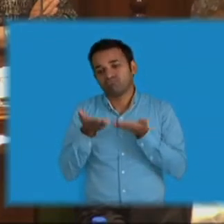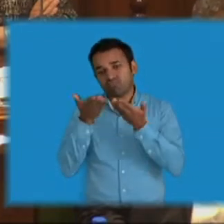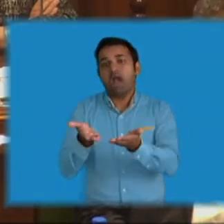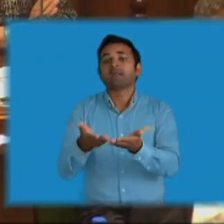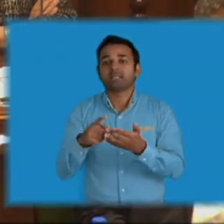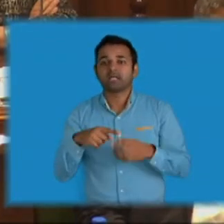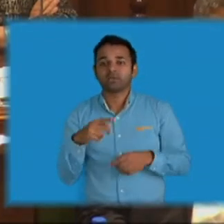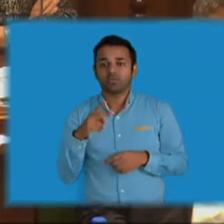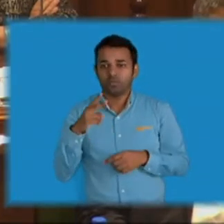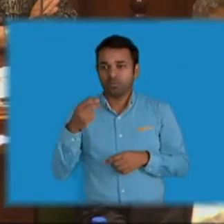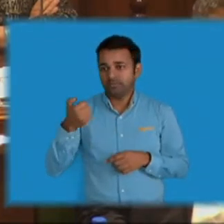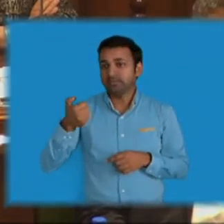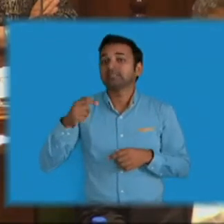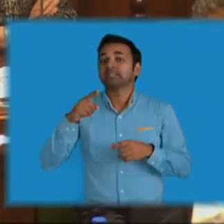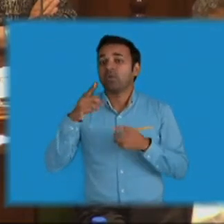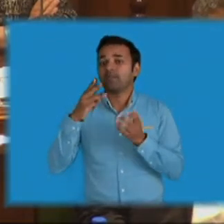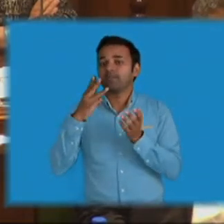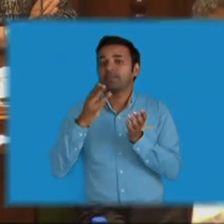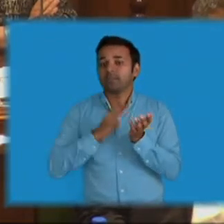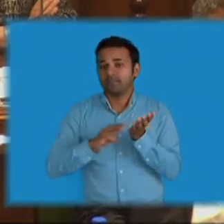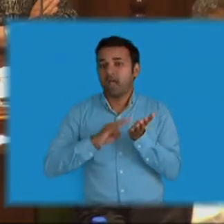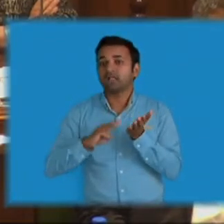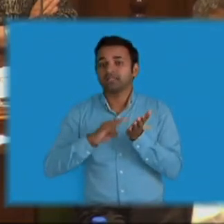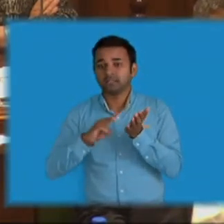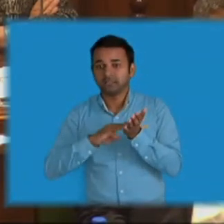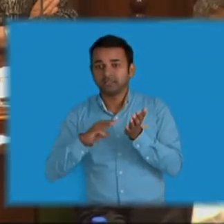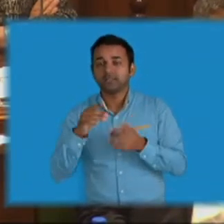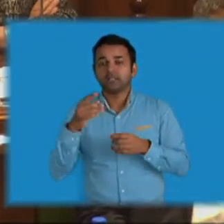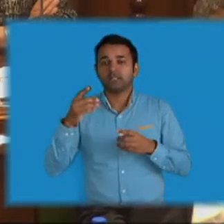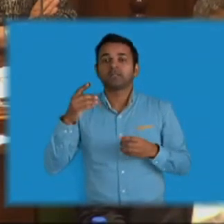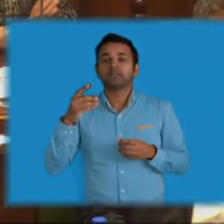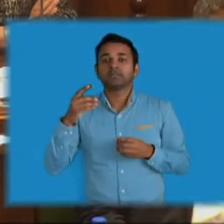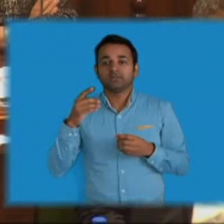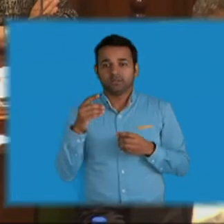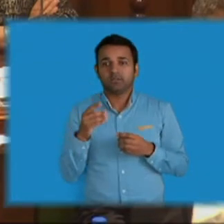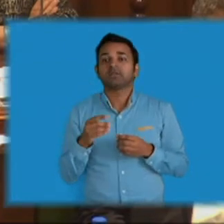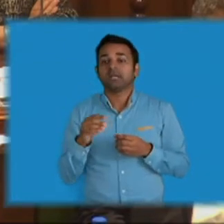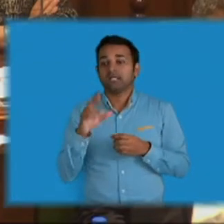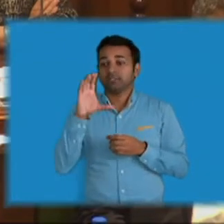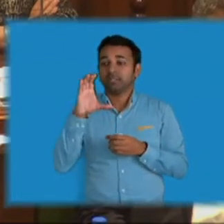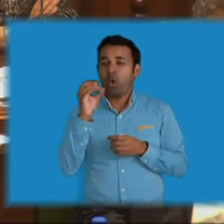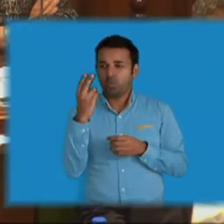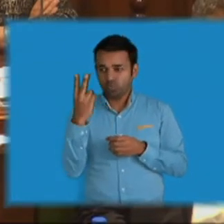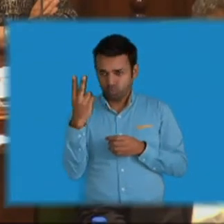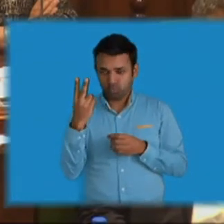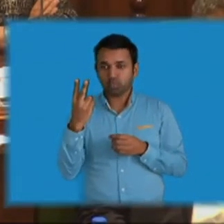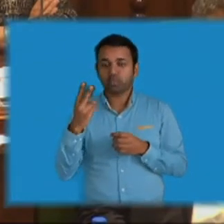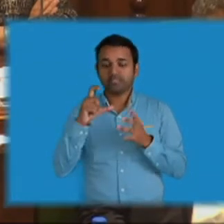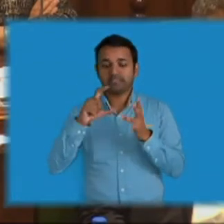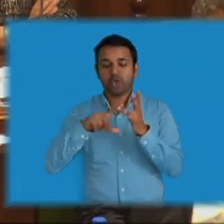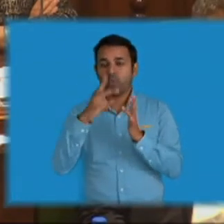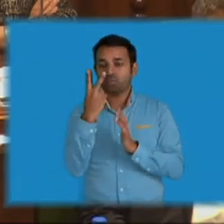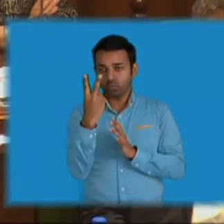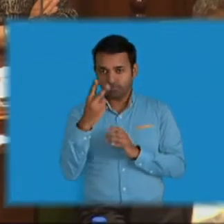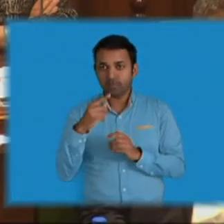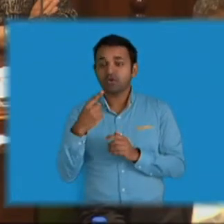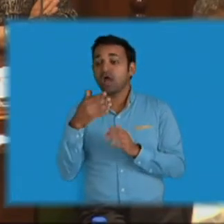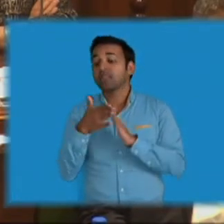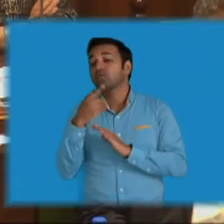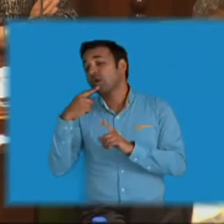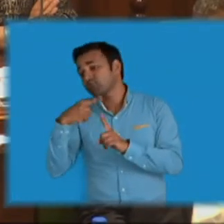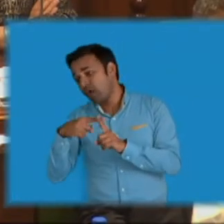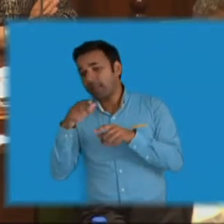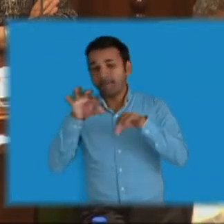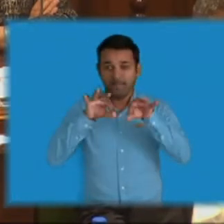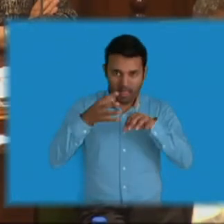carbon dioxide equivalent by 2020 under its Red Plus initiative. This ambitious target